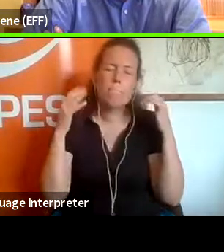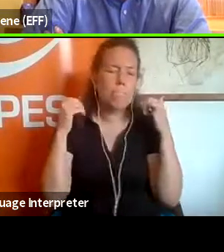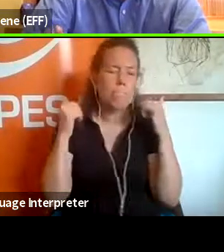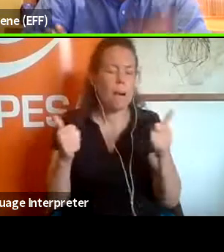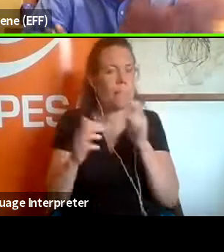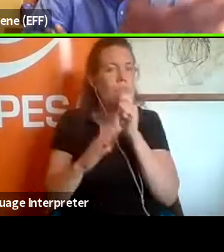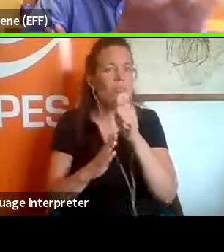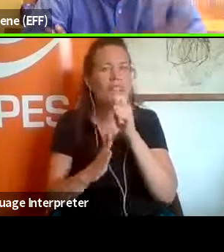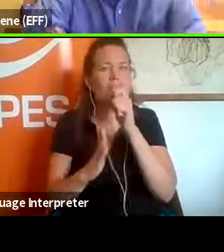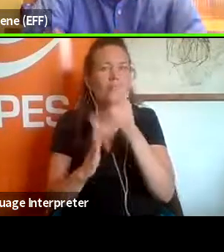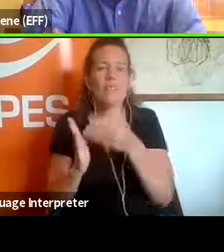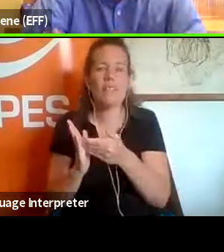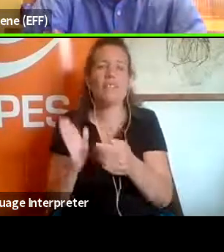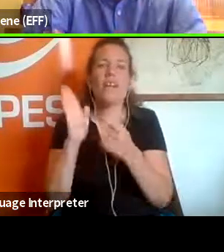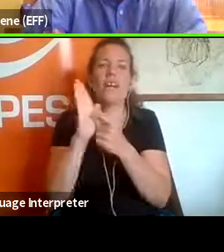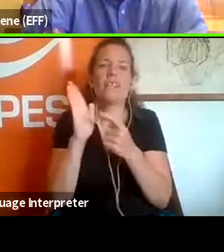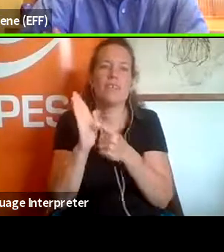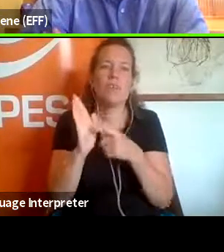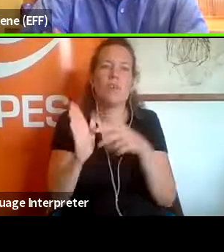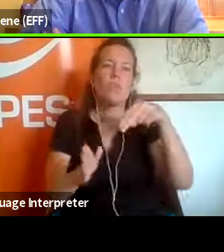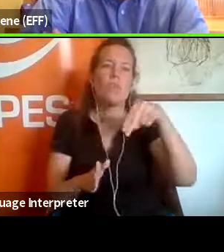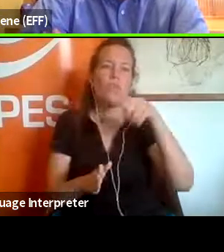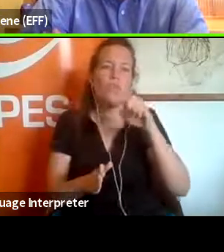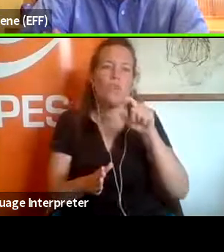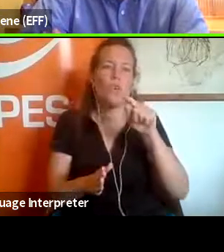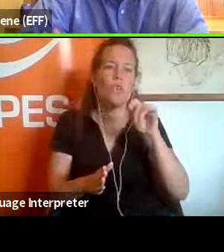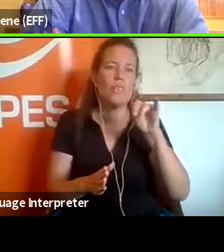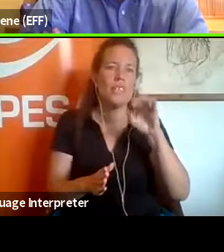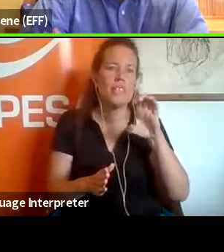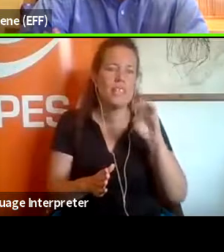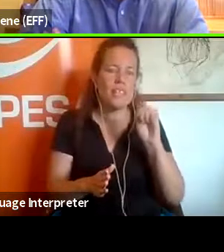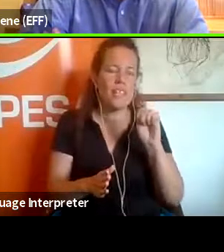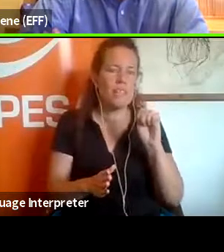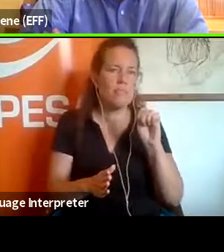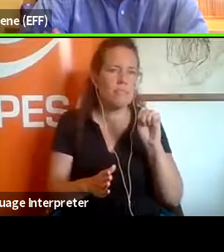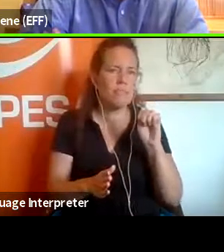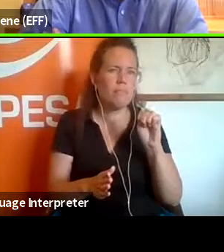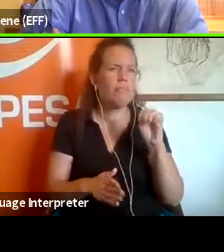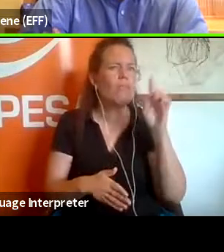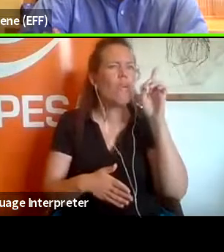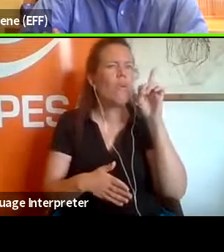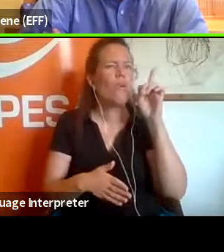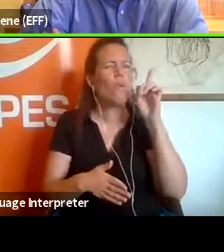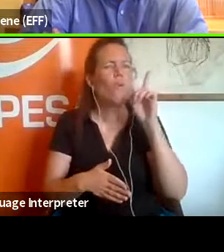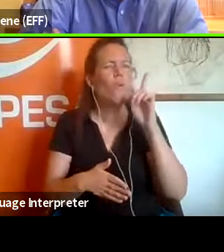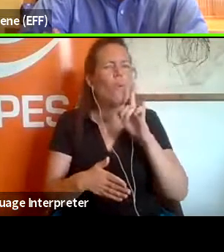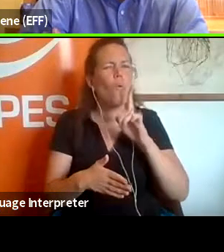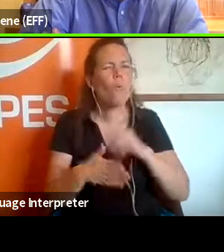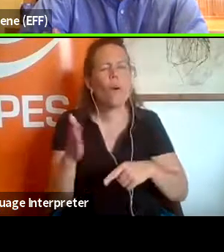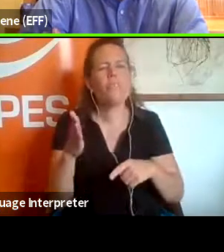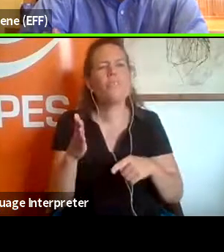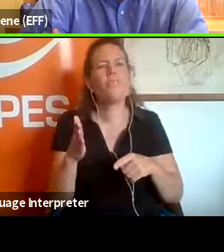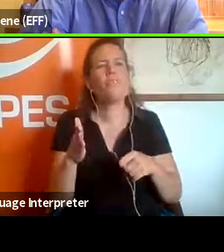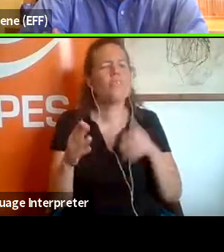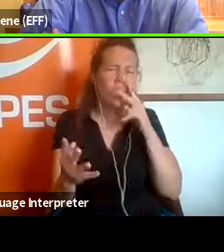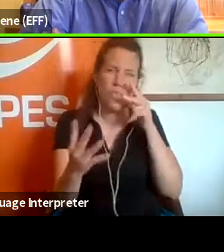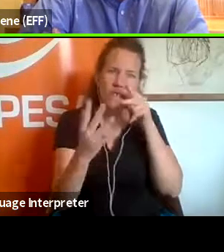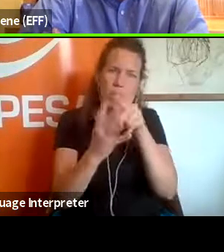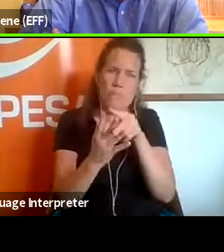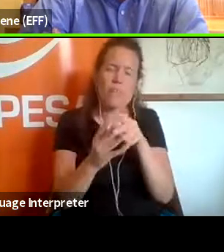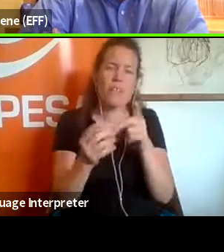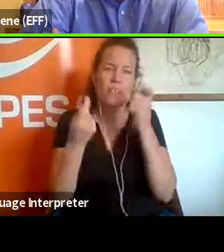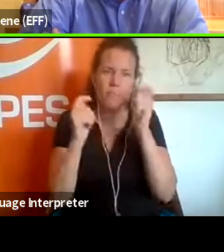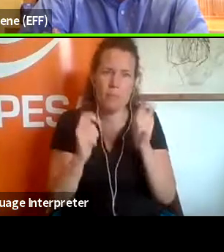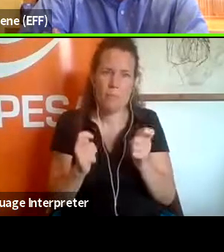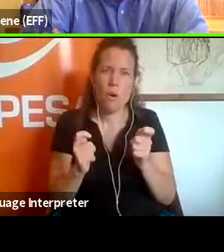at something like notice and appeal, what type of transparency reporting does a company